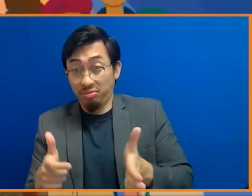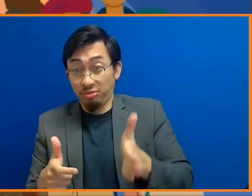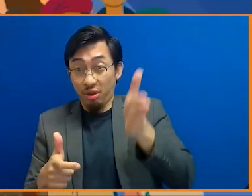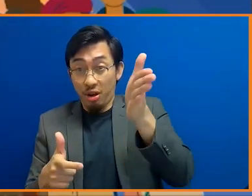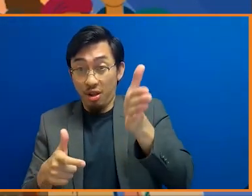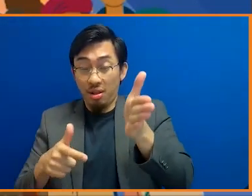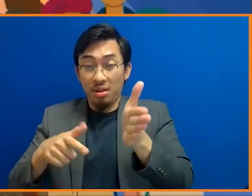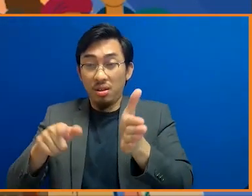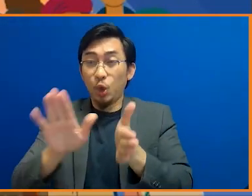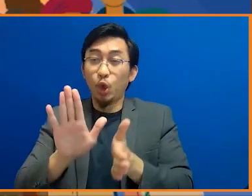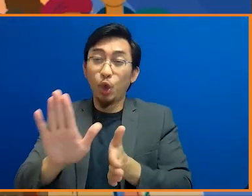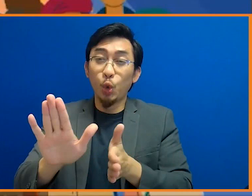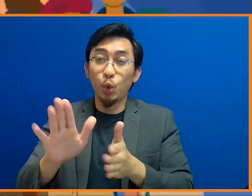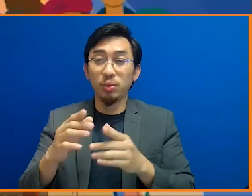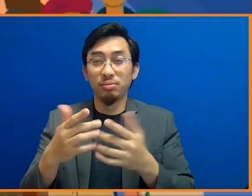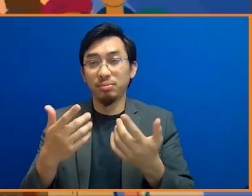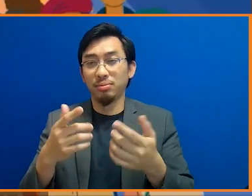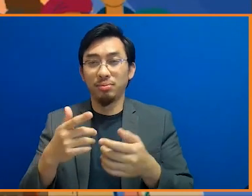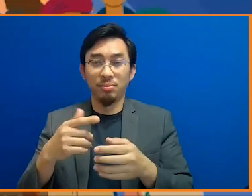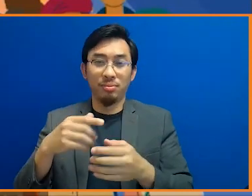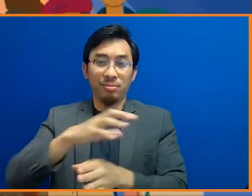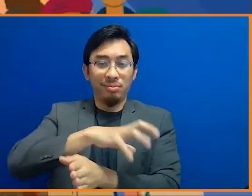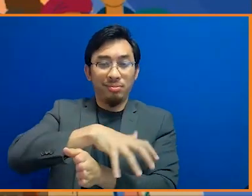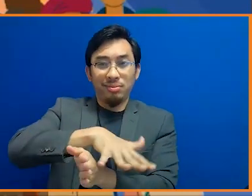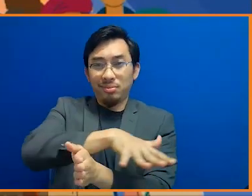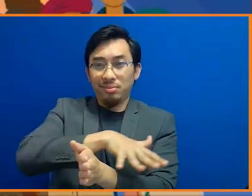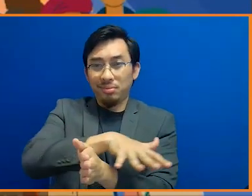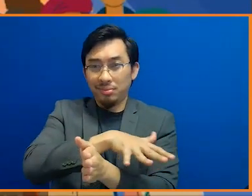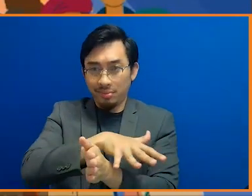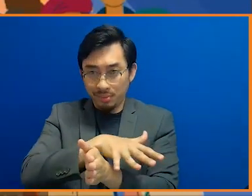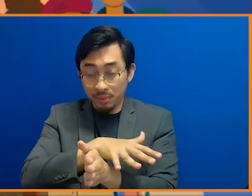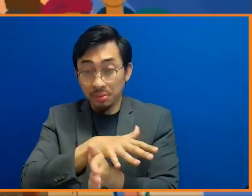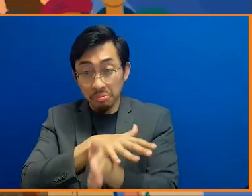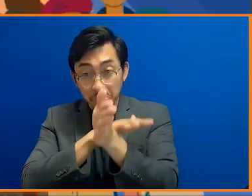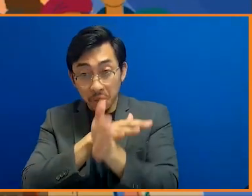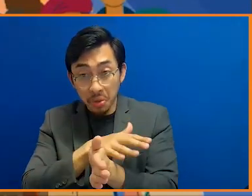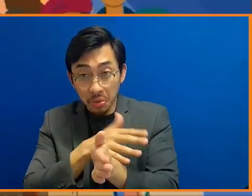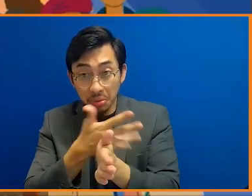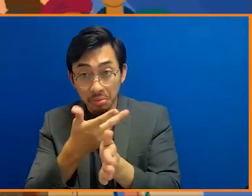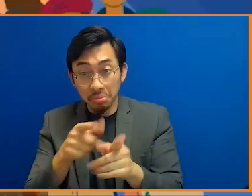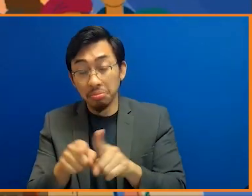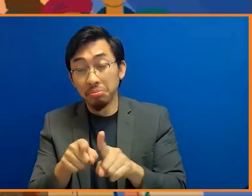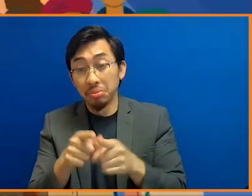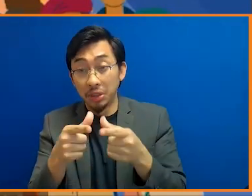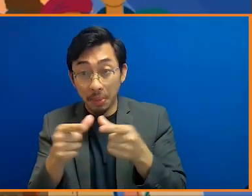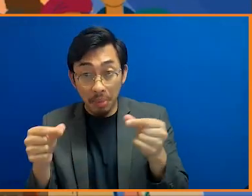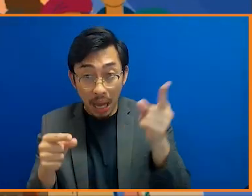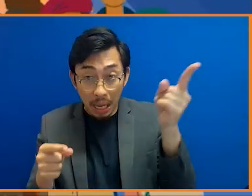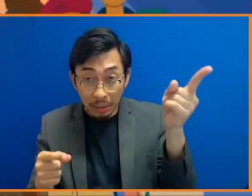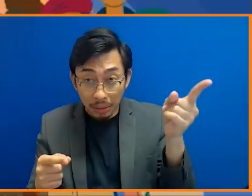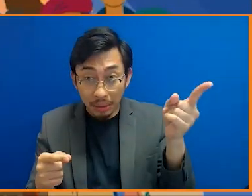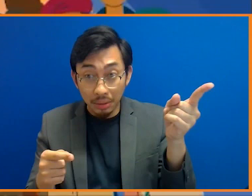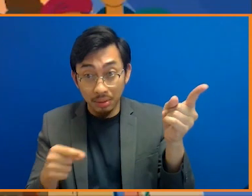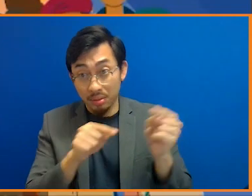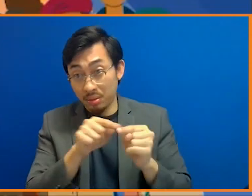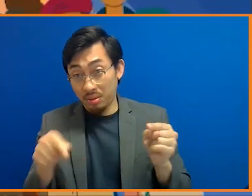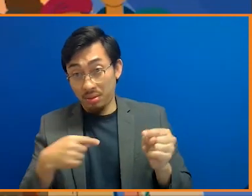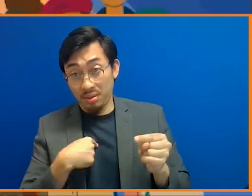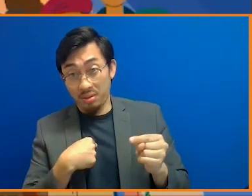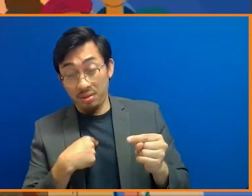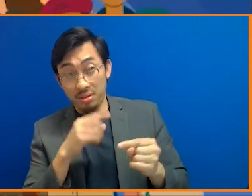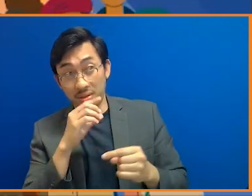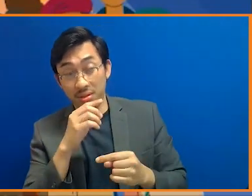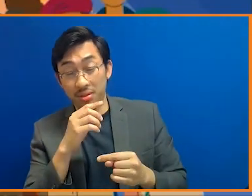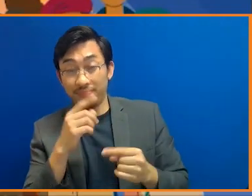seawall surrounding your city, on the other hand, Japan have already has it.